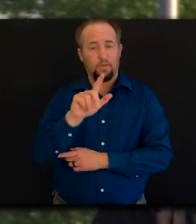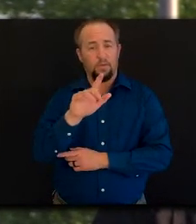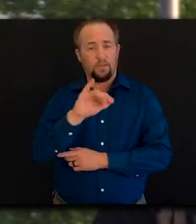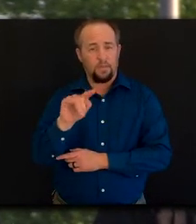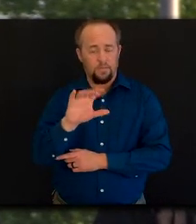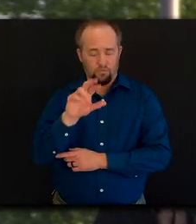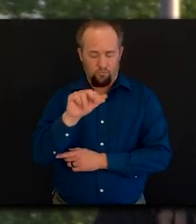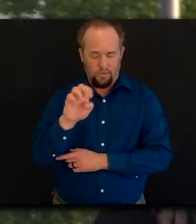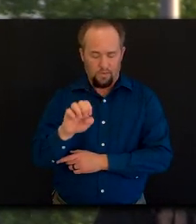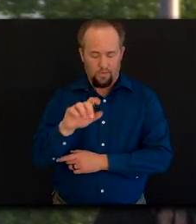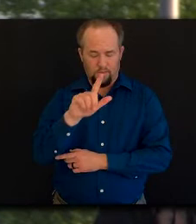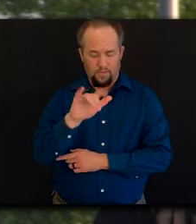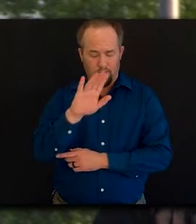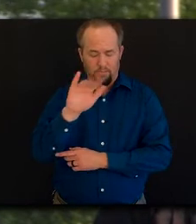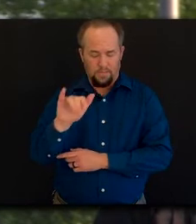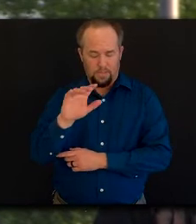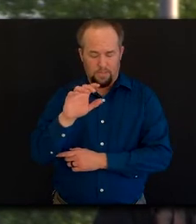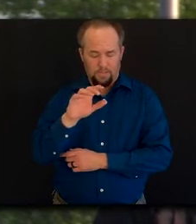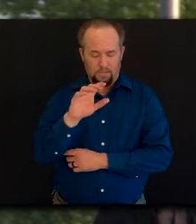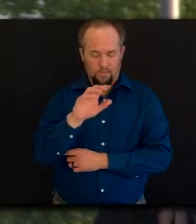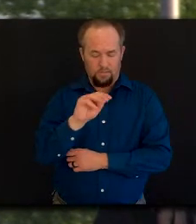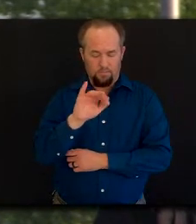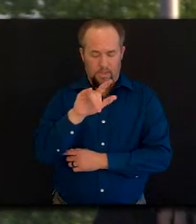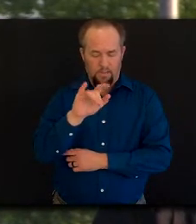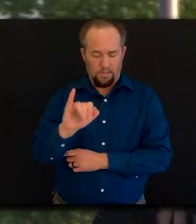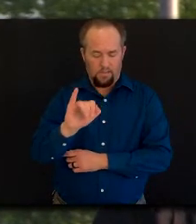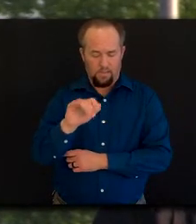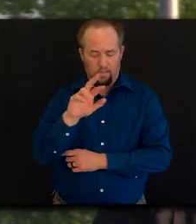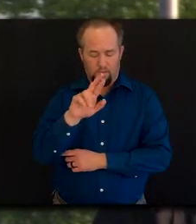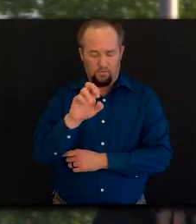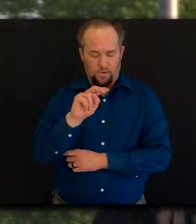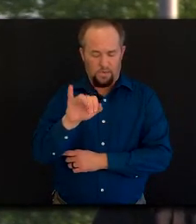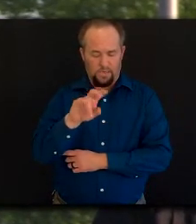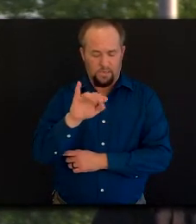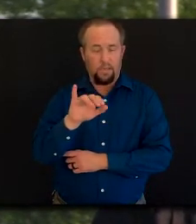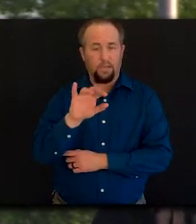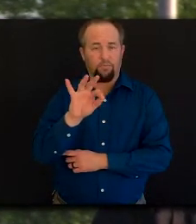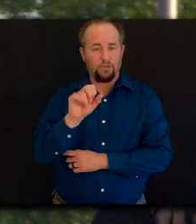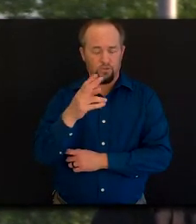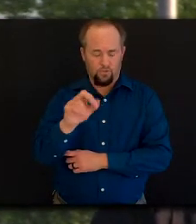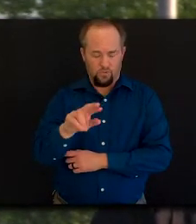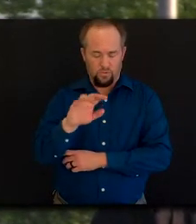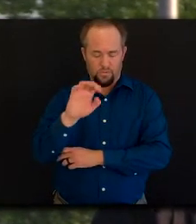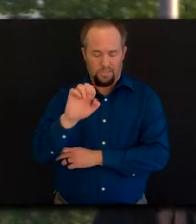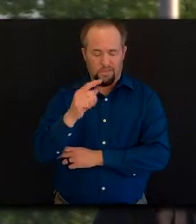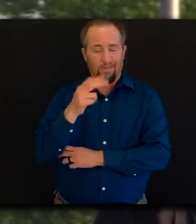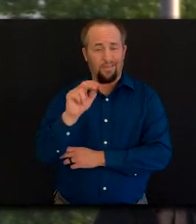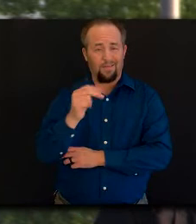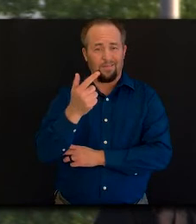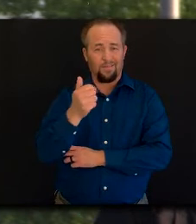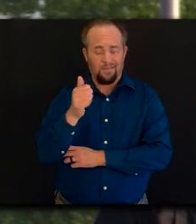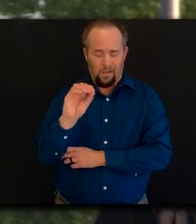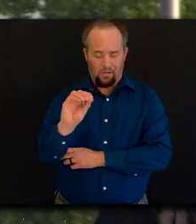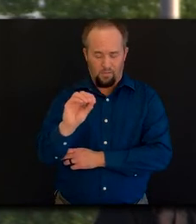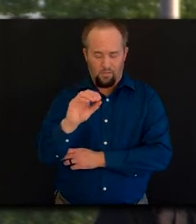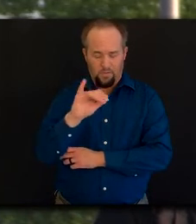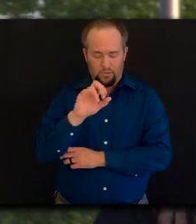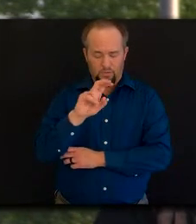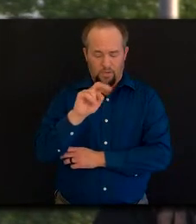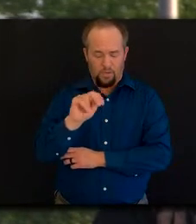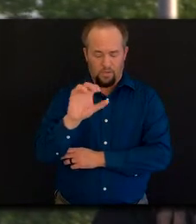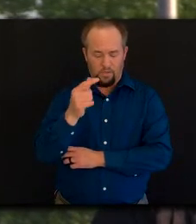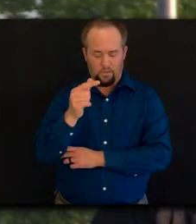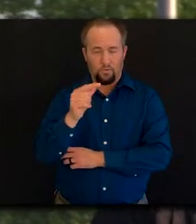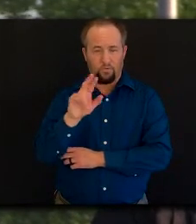Dirasol, Miley Dillon, Rainey Fisher, Ethan Gao, Jenna Gracier, Ava